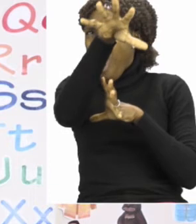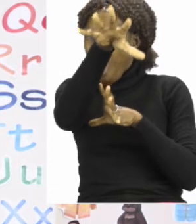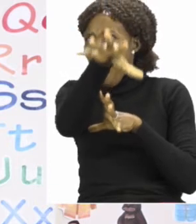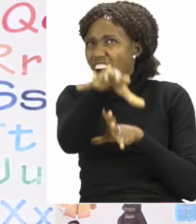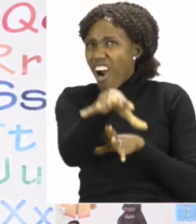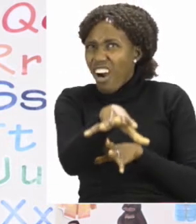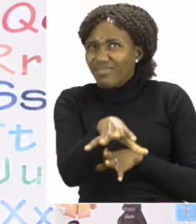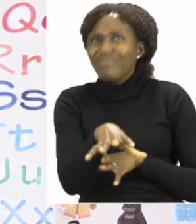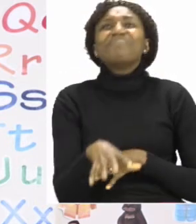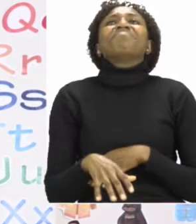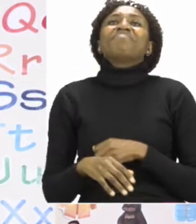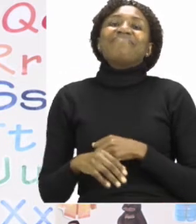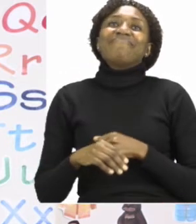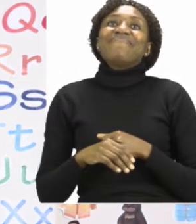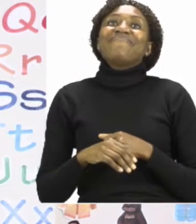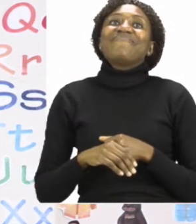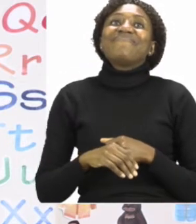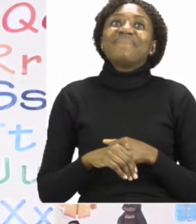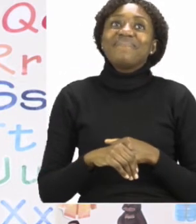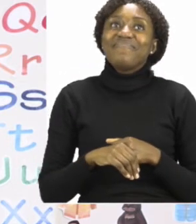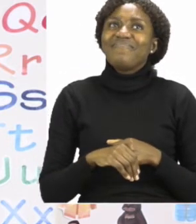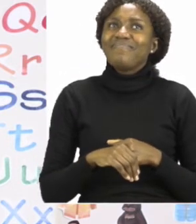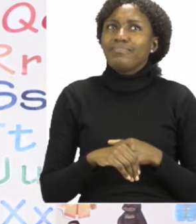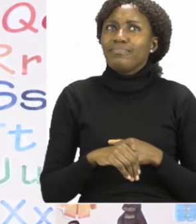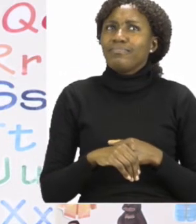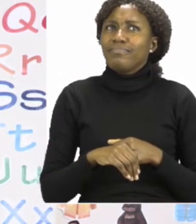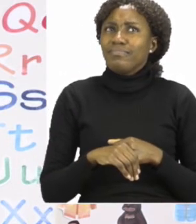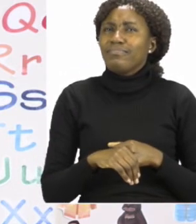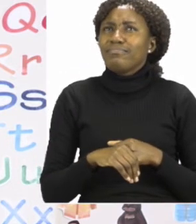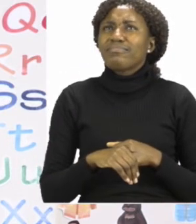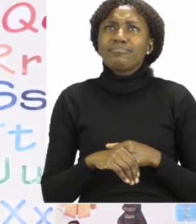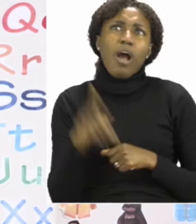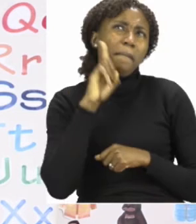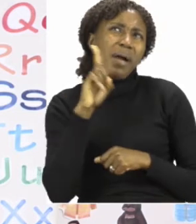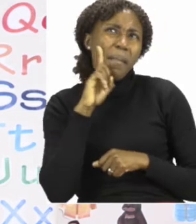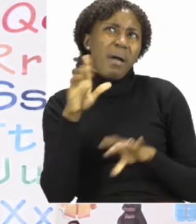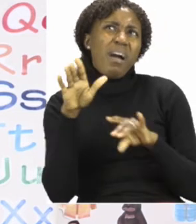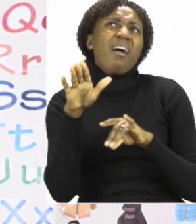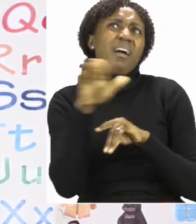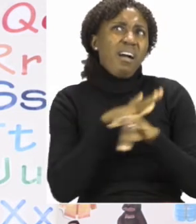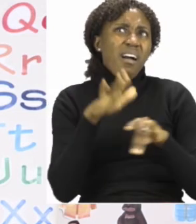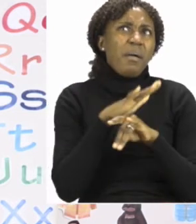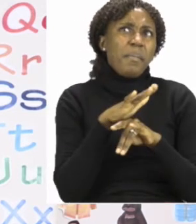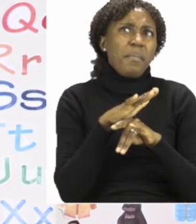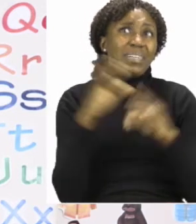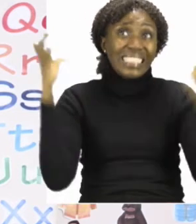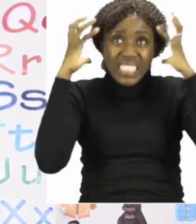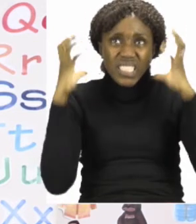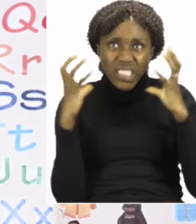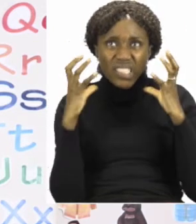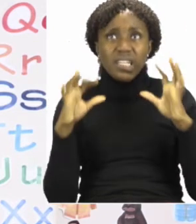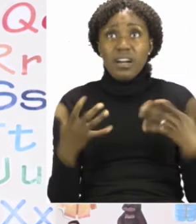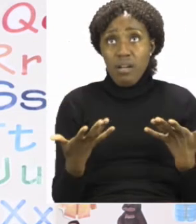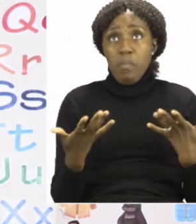Roar! So, how do we take care of lions? Well, we have special